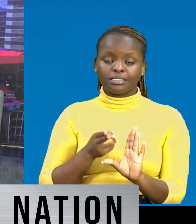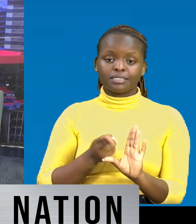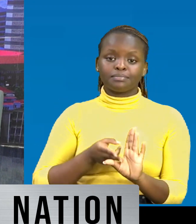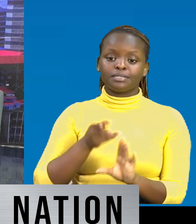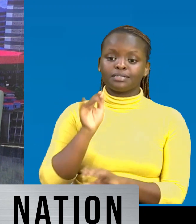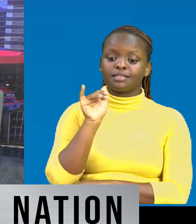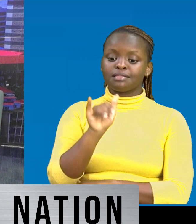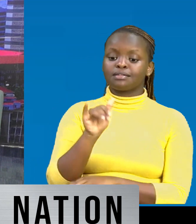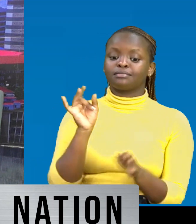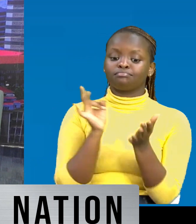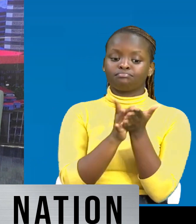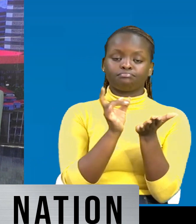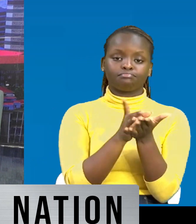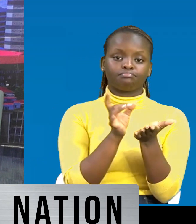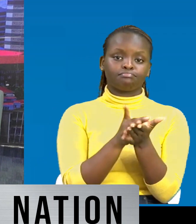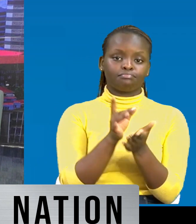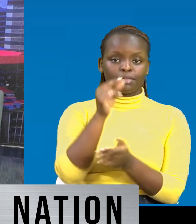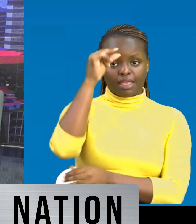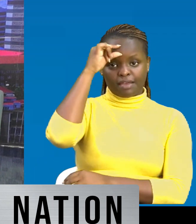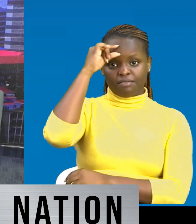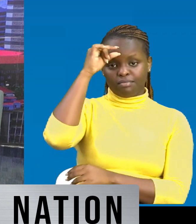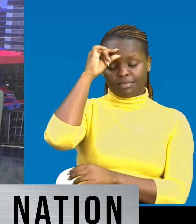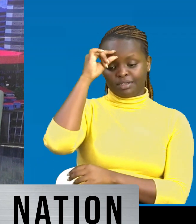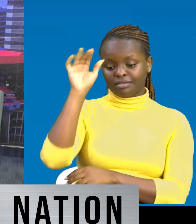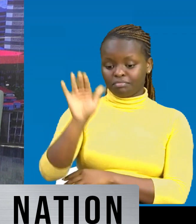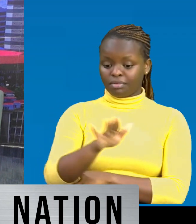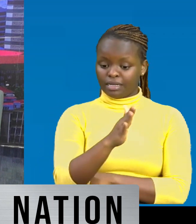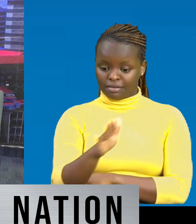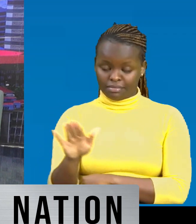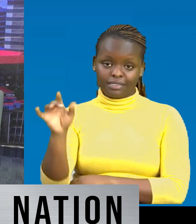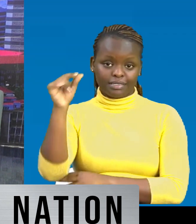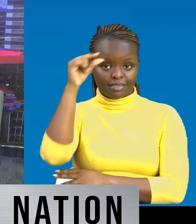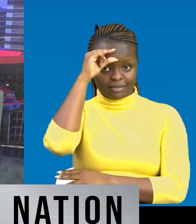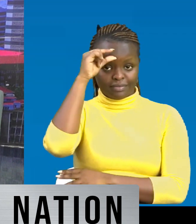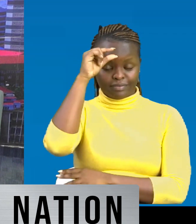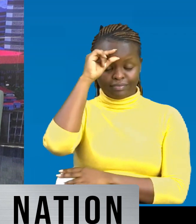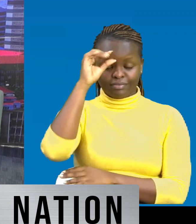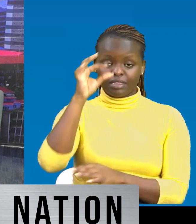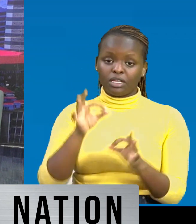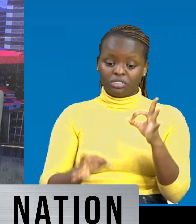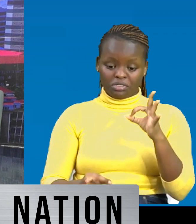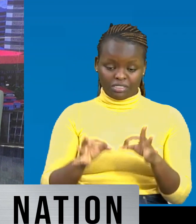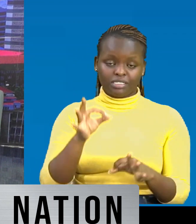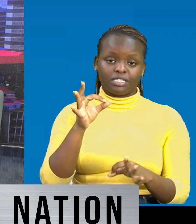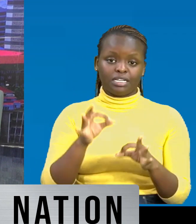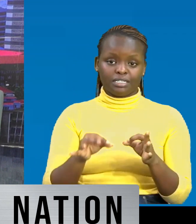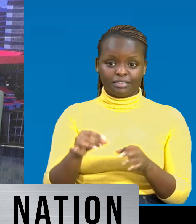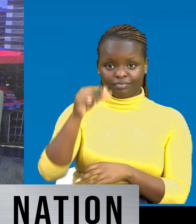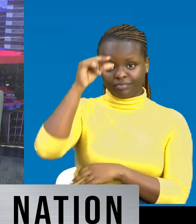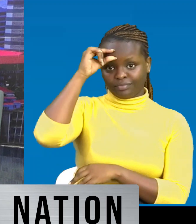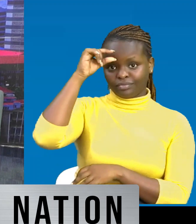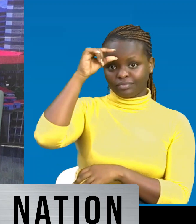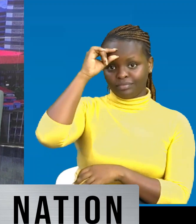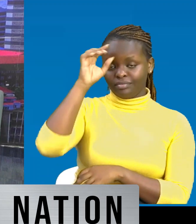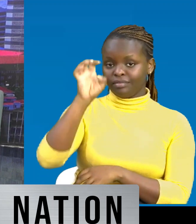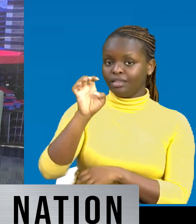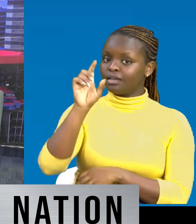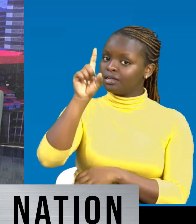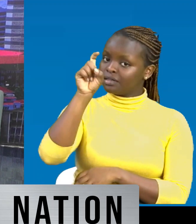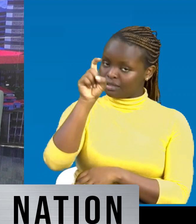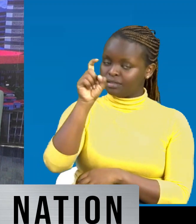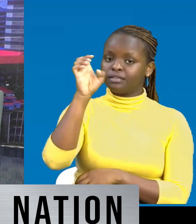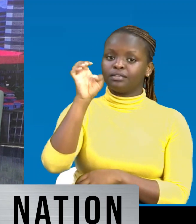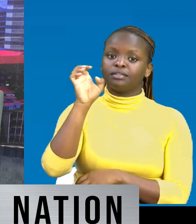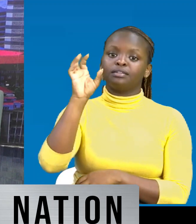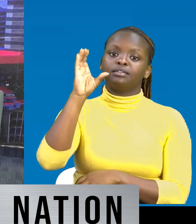is government, because government is parliament, government is judiciary, and government is executive.